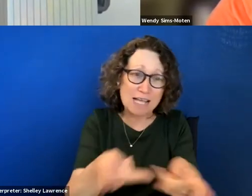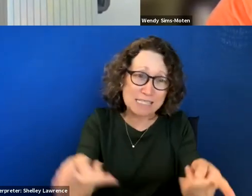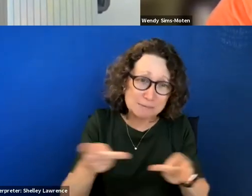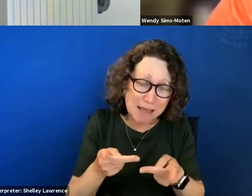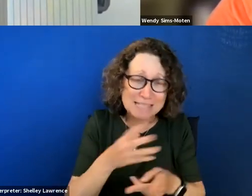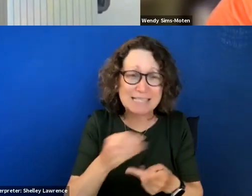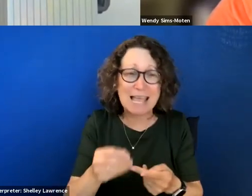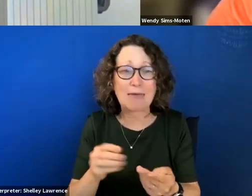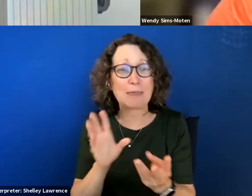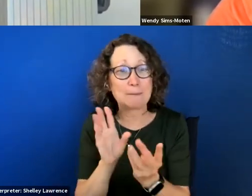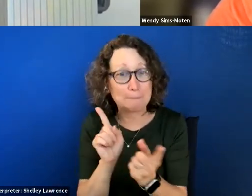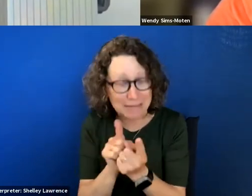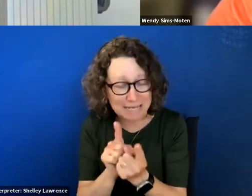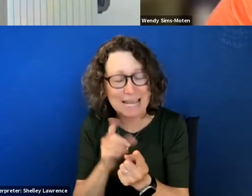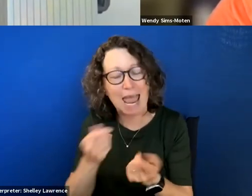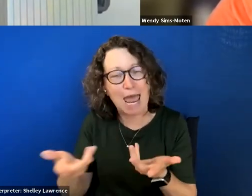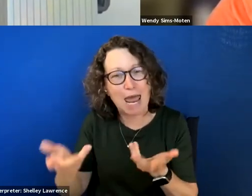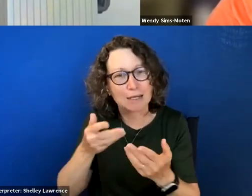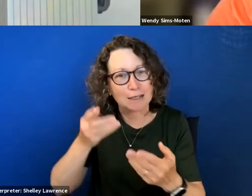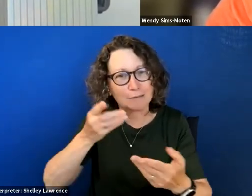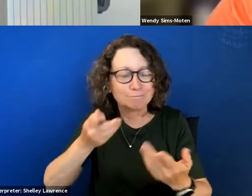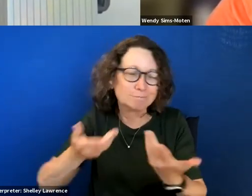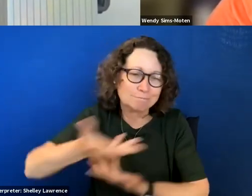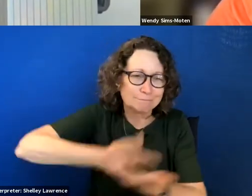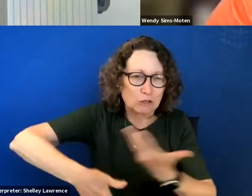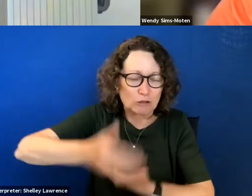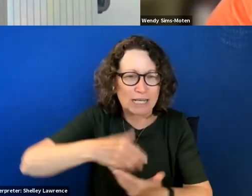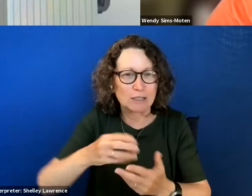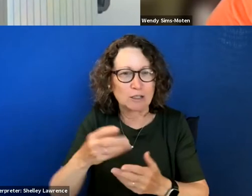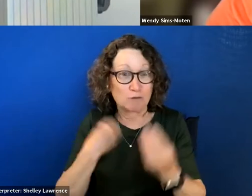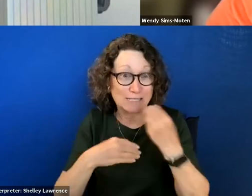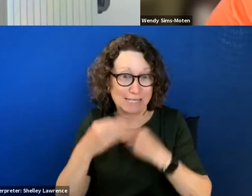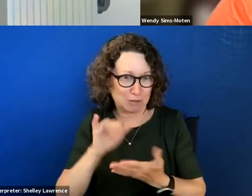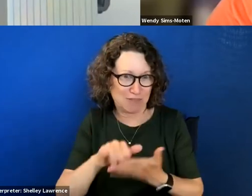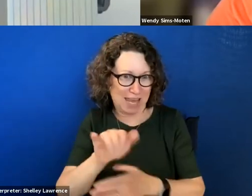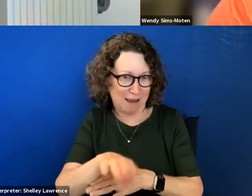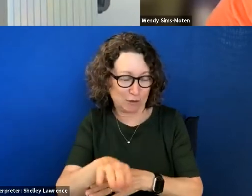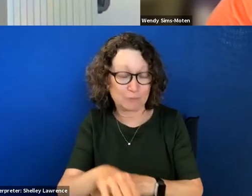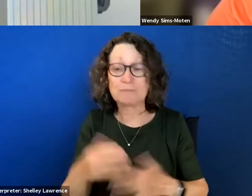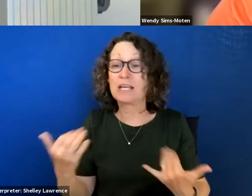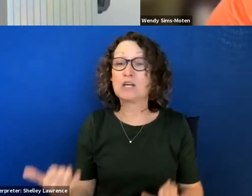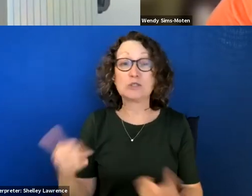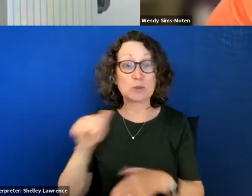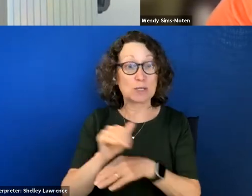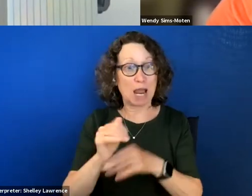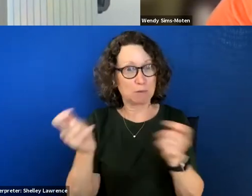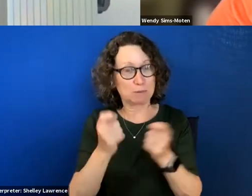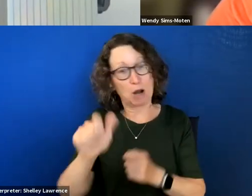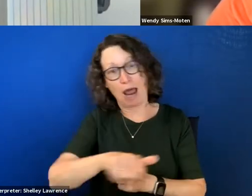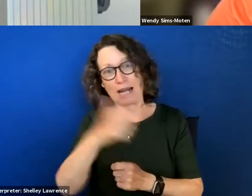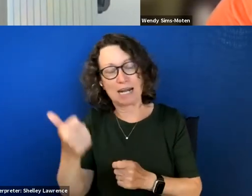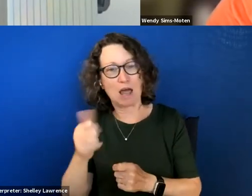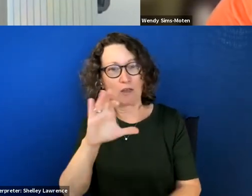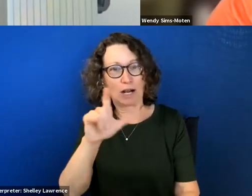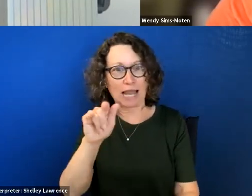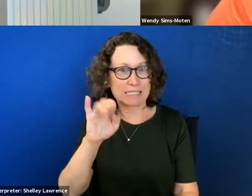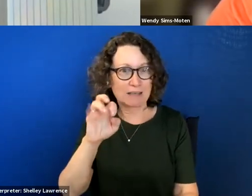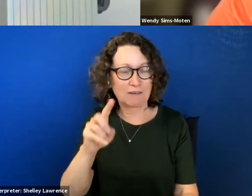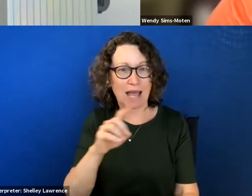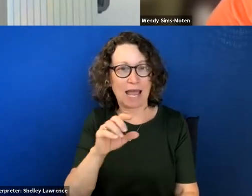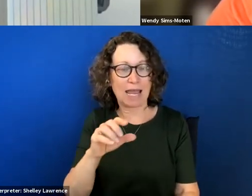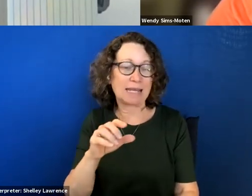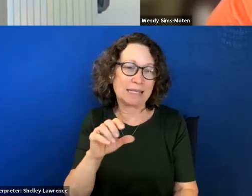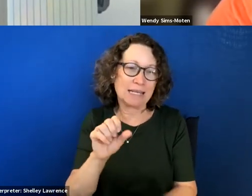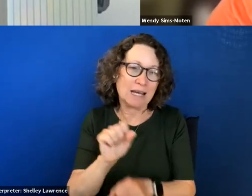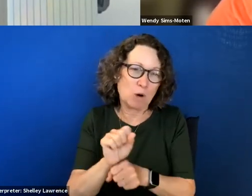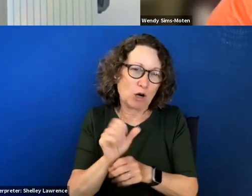meet and greet reception on Thursday afternoon. And finally, tonight, we celebrate another classified employee who is